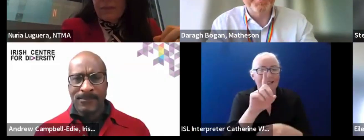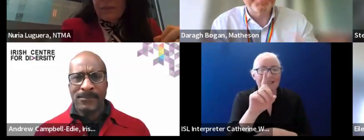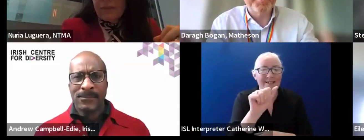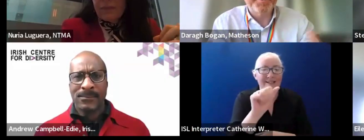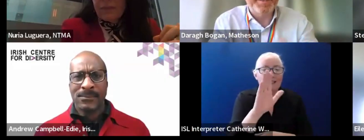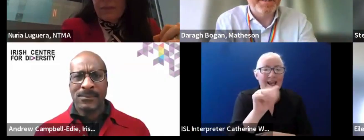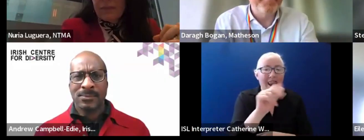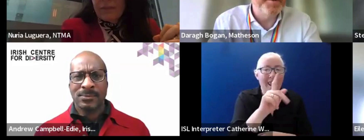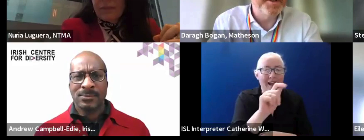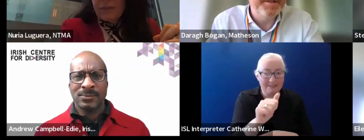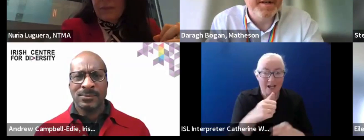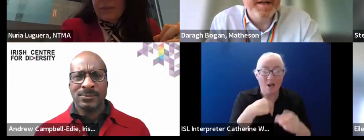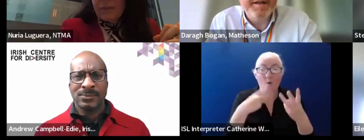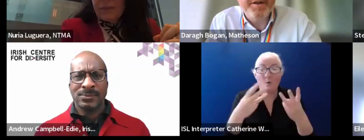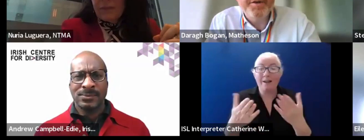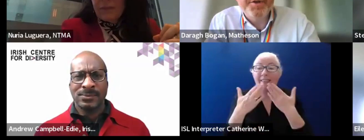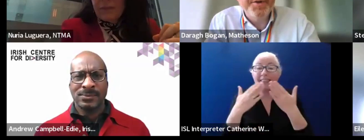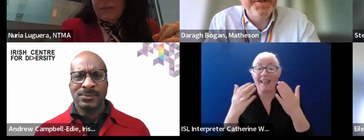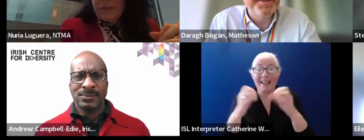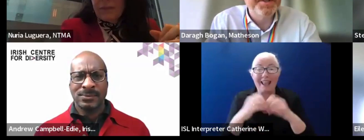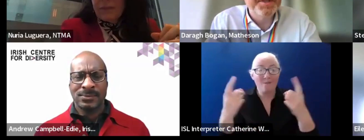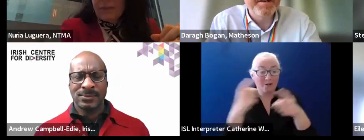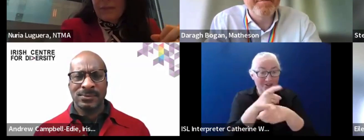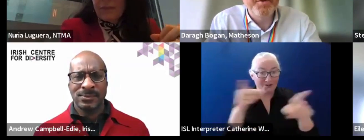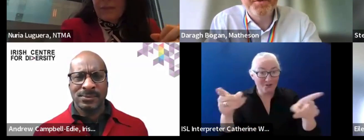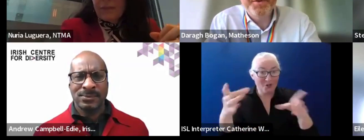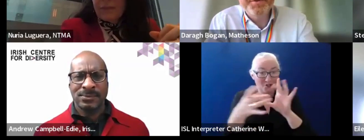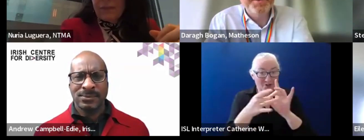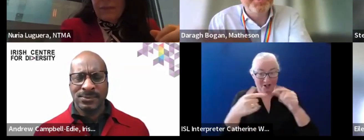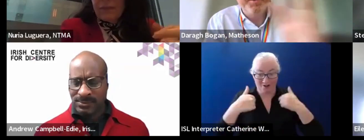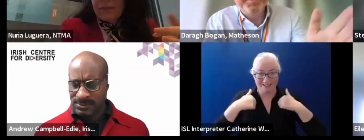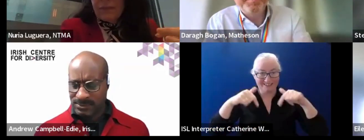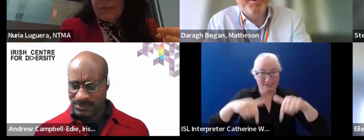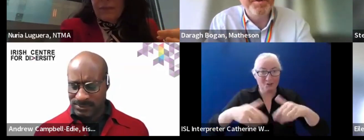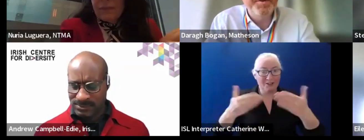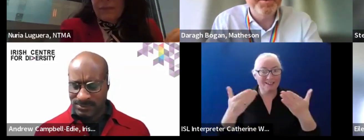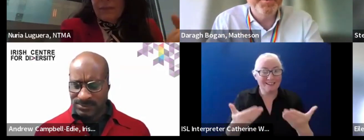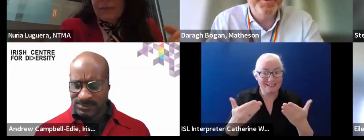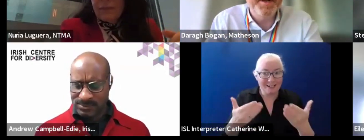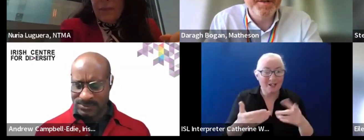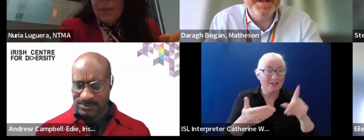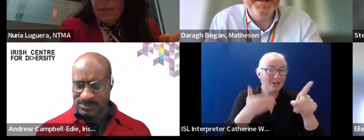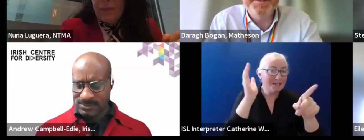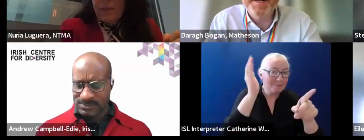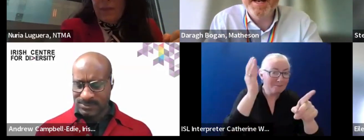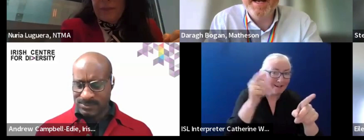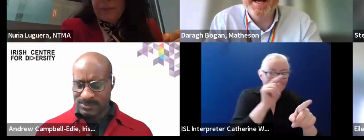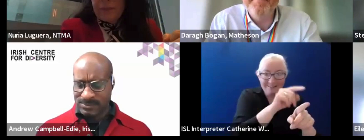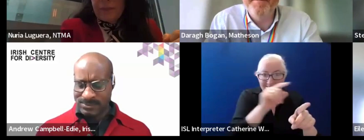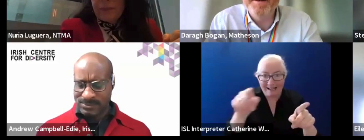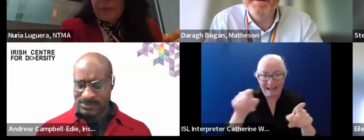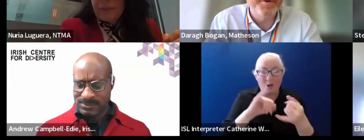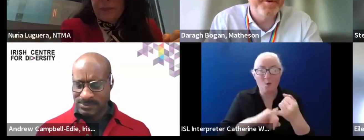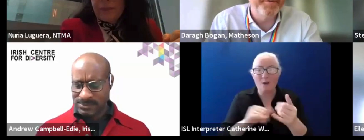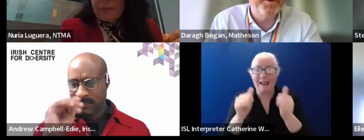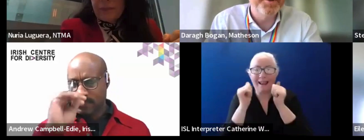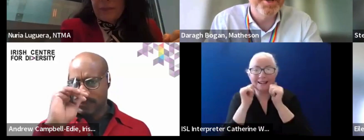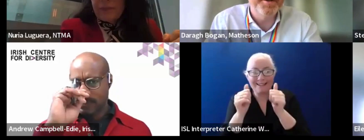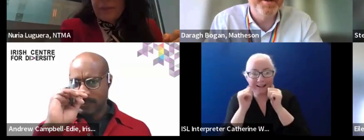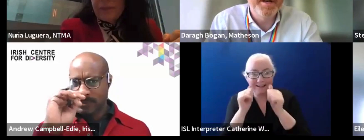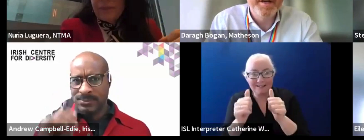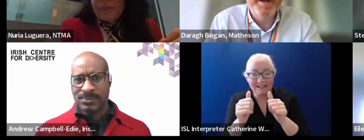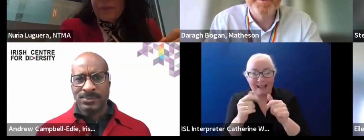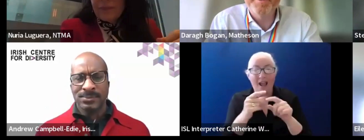From my own side, I just want to thank everybody who joined us today, both those who spoke and those who are in attendance, and for